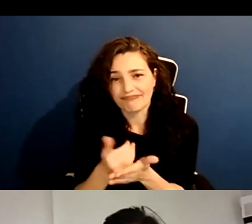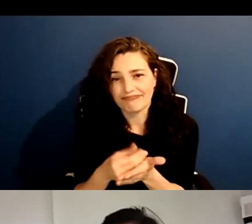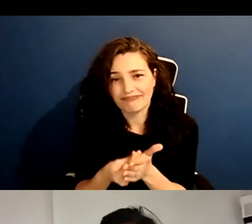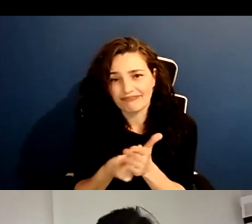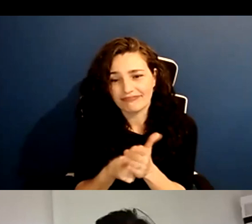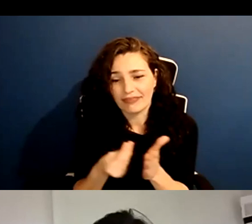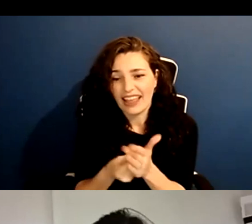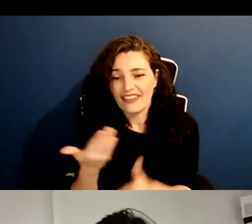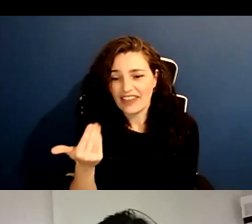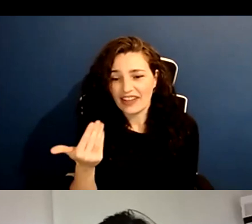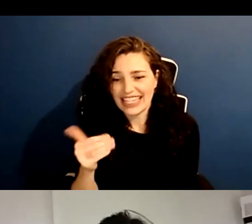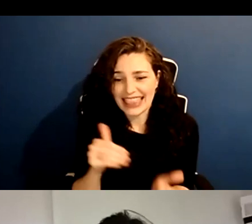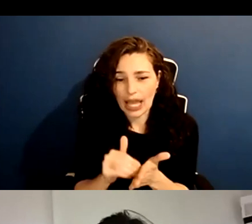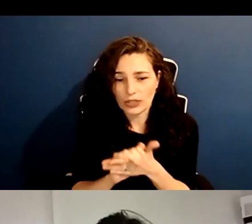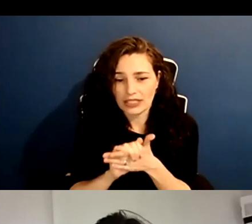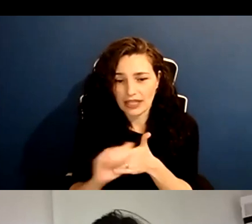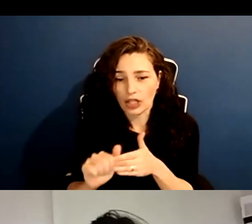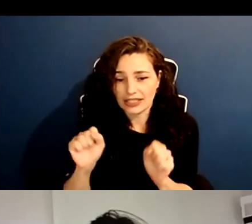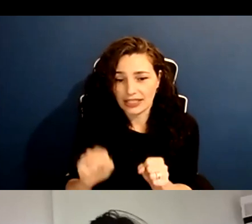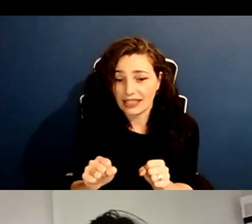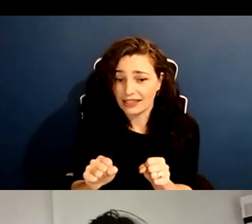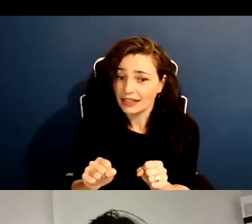really far in Kenya.